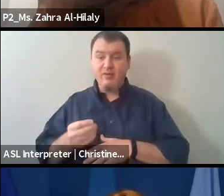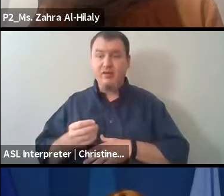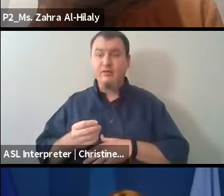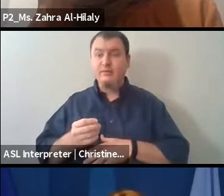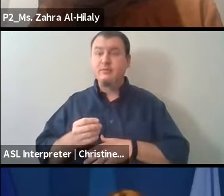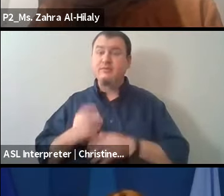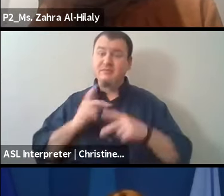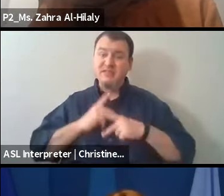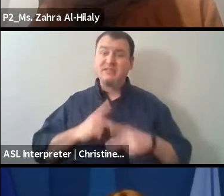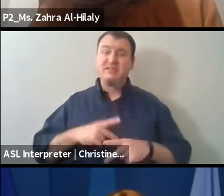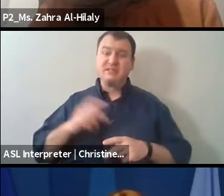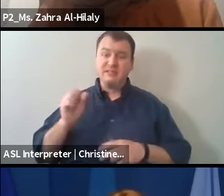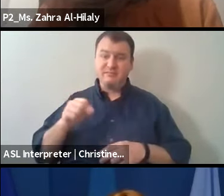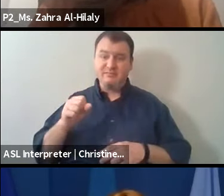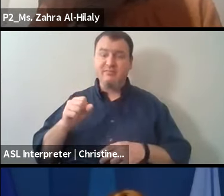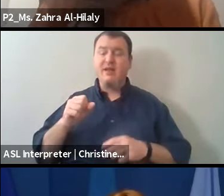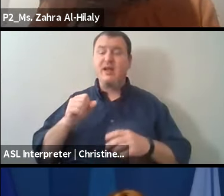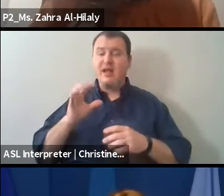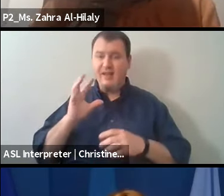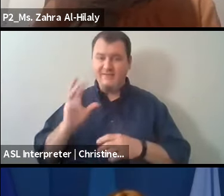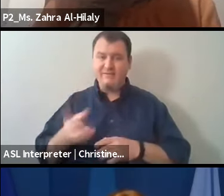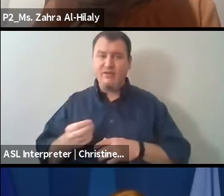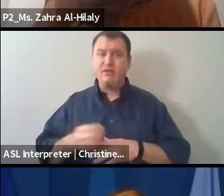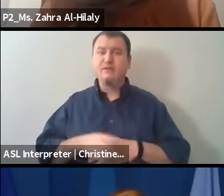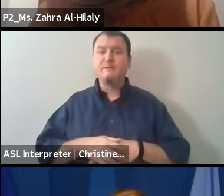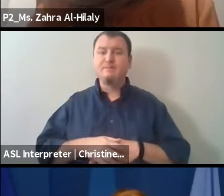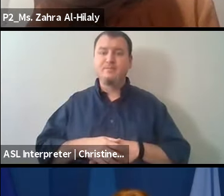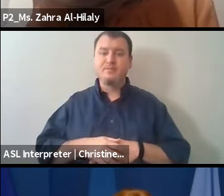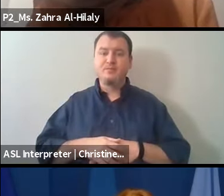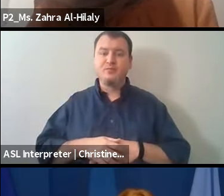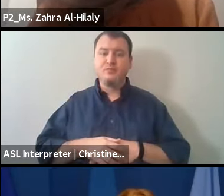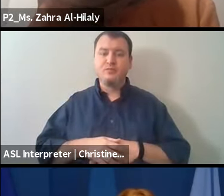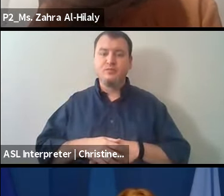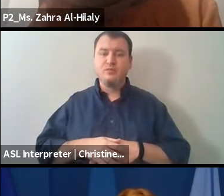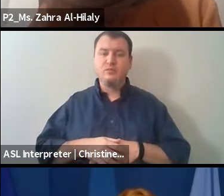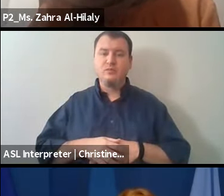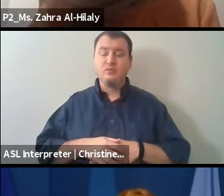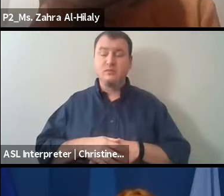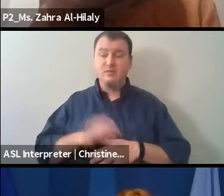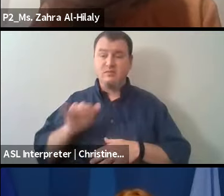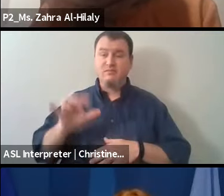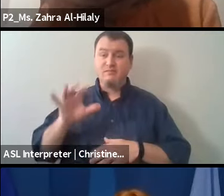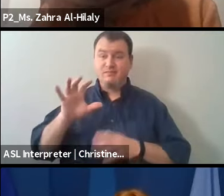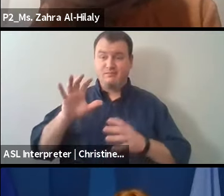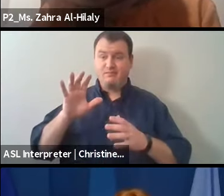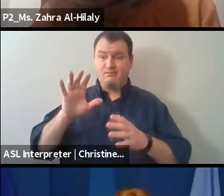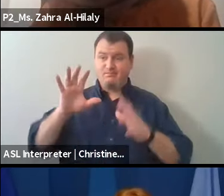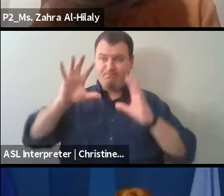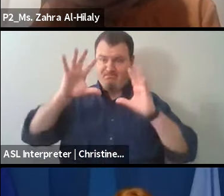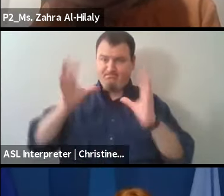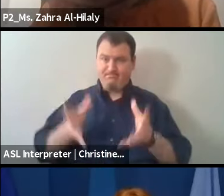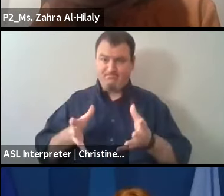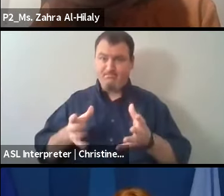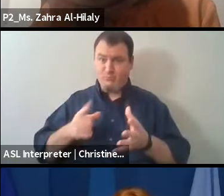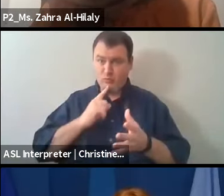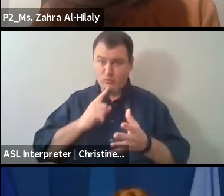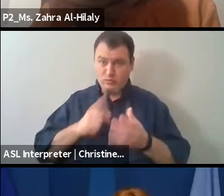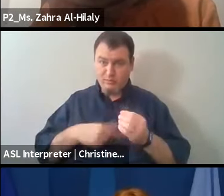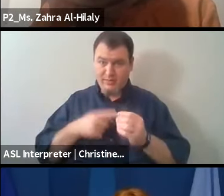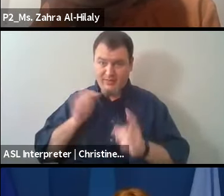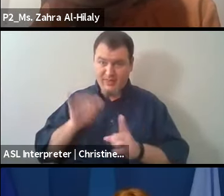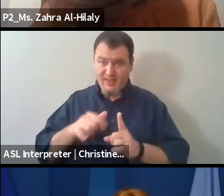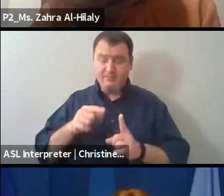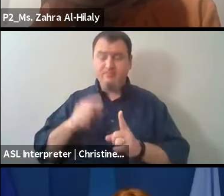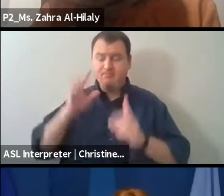yes, Africa, our continent, where you asked me to refer to that.